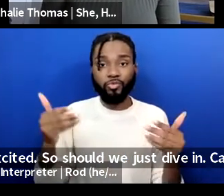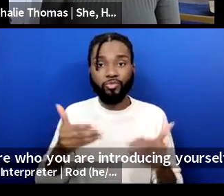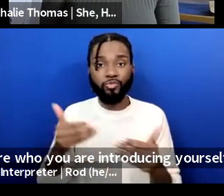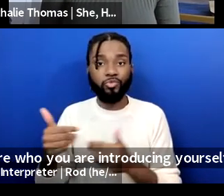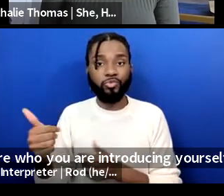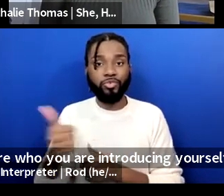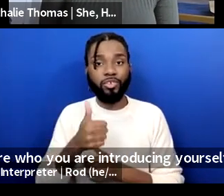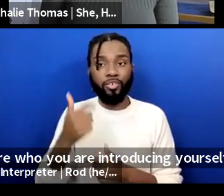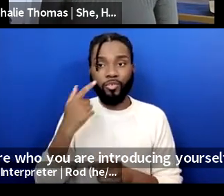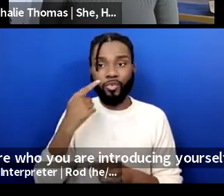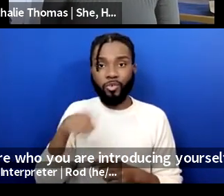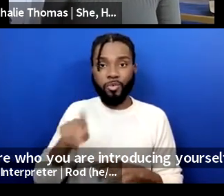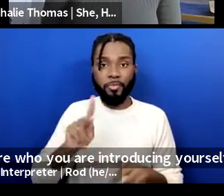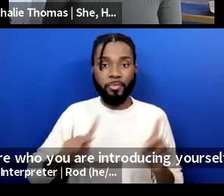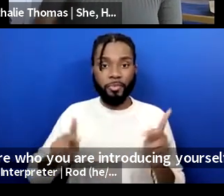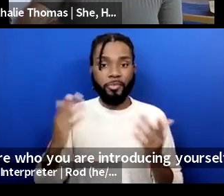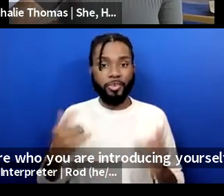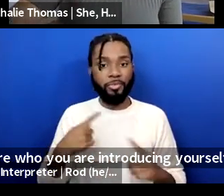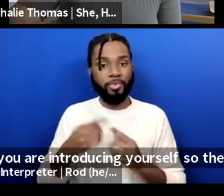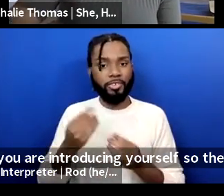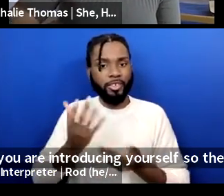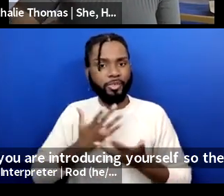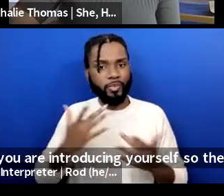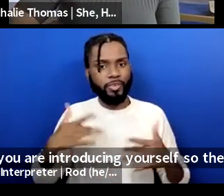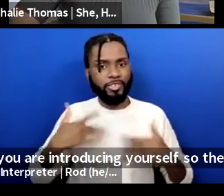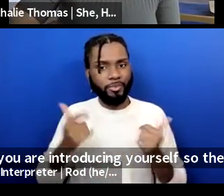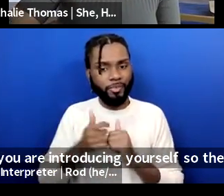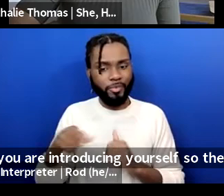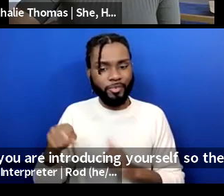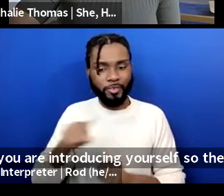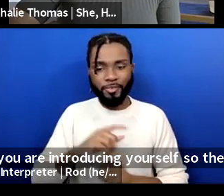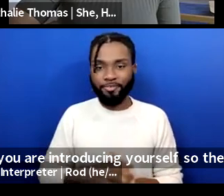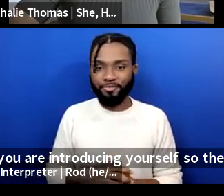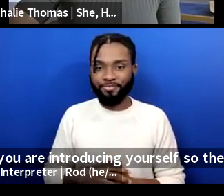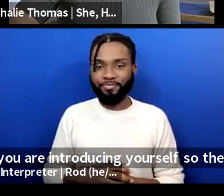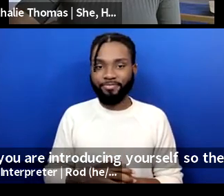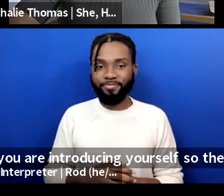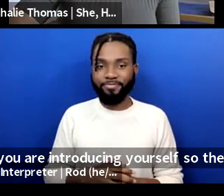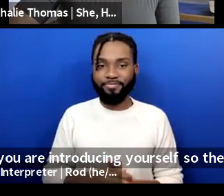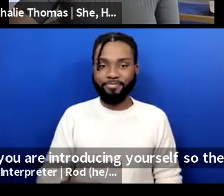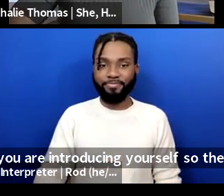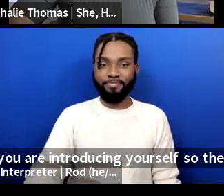to the crowd, and let us know what's up with you?